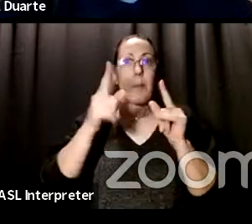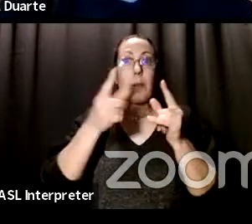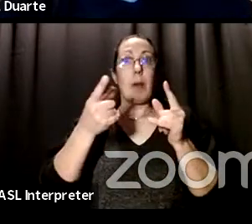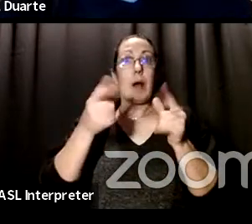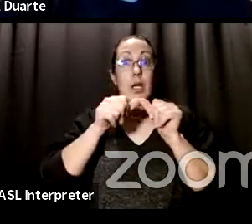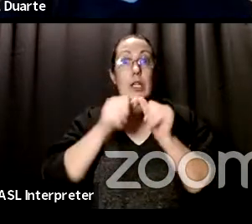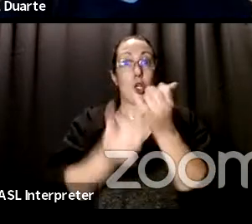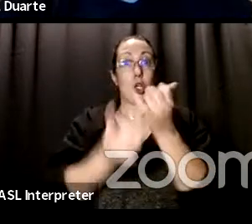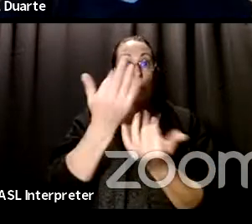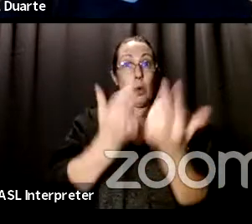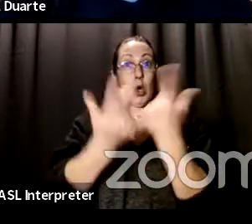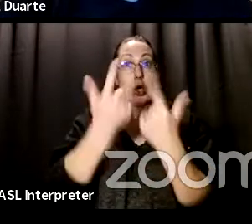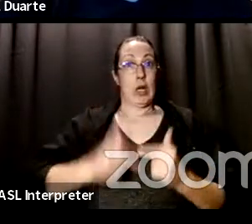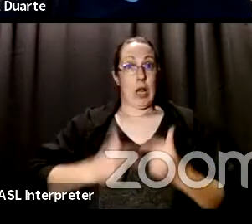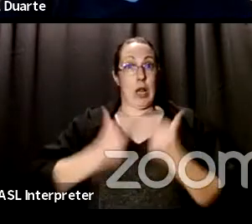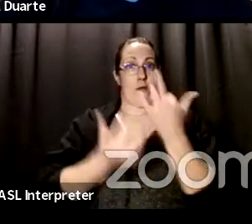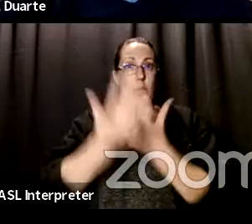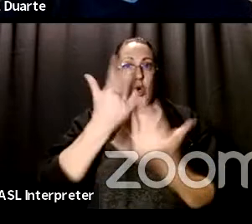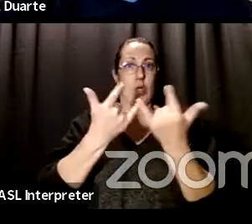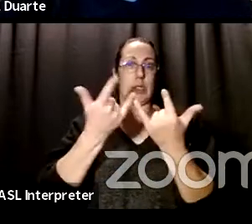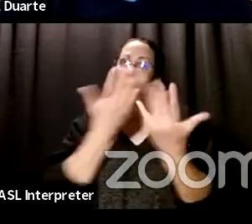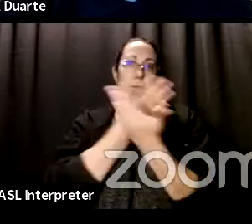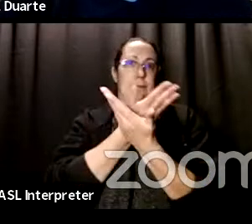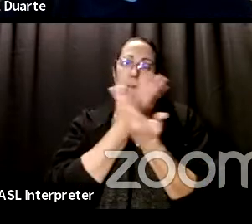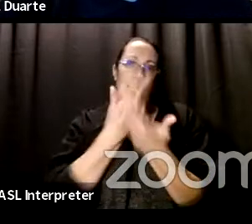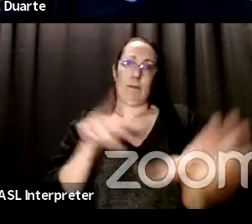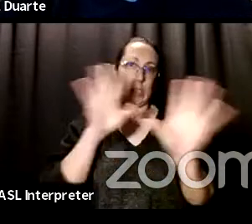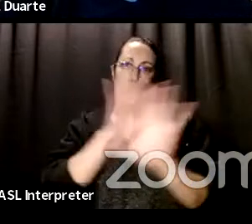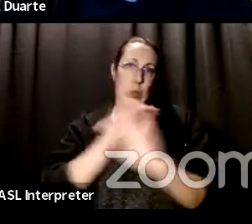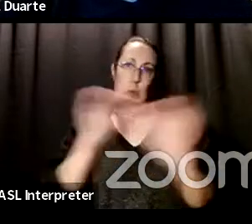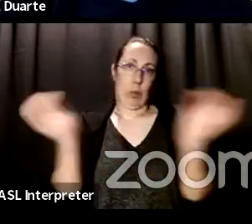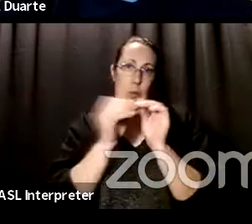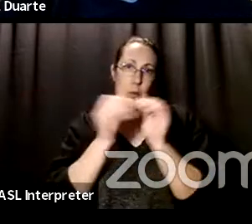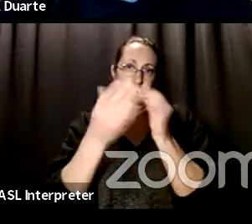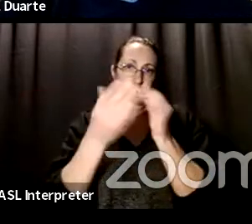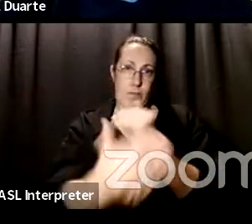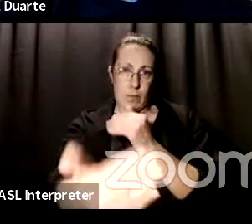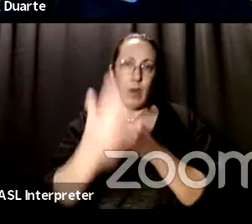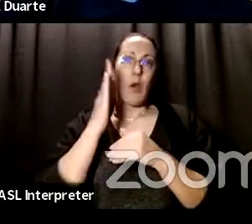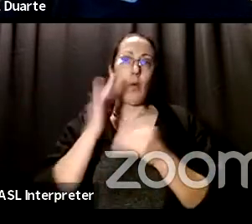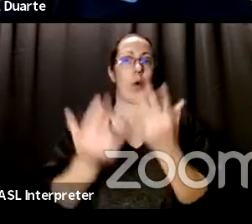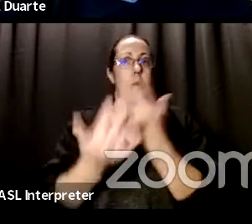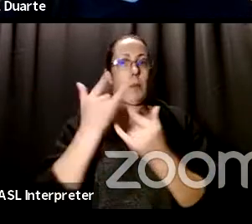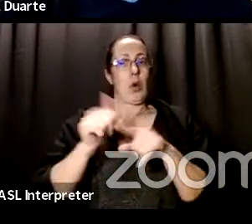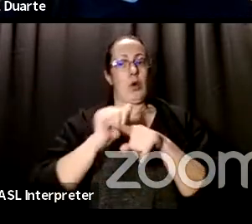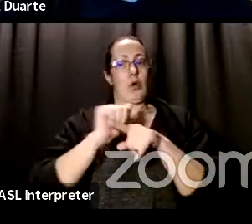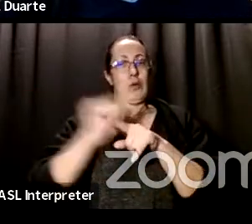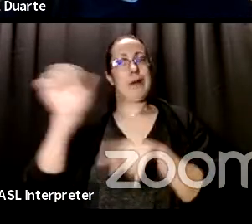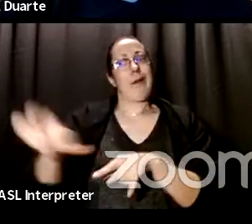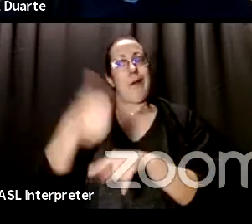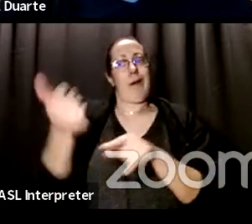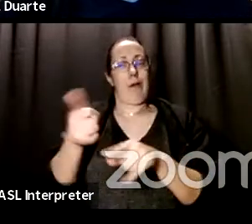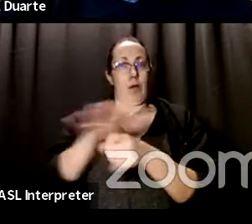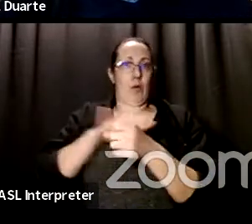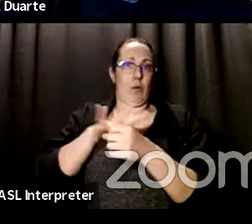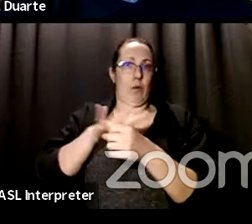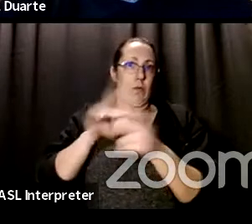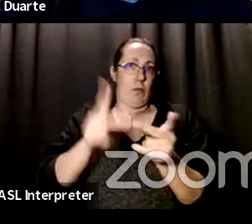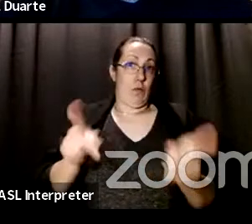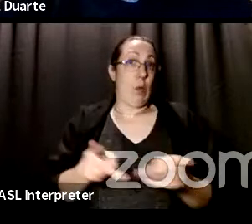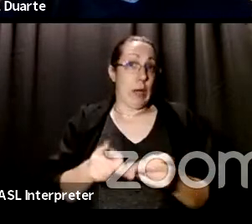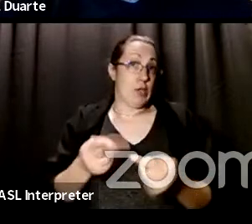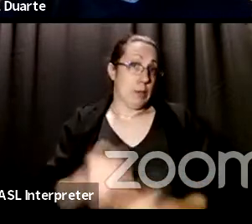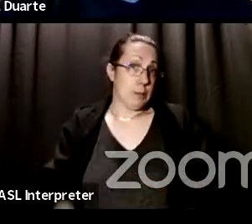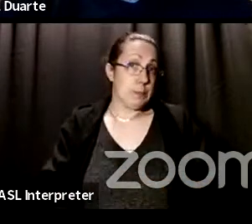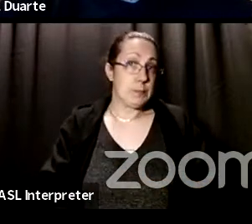out the live burns altogether, and they will be burning and training other places, to answer that question.